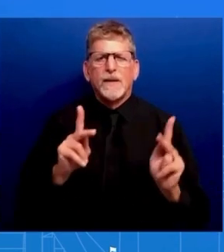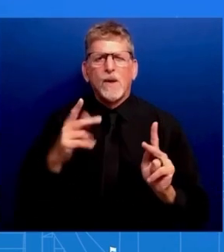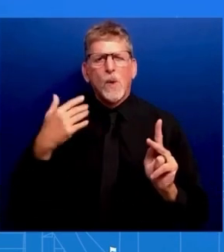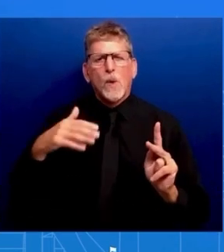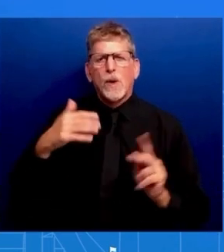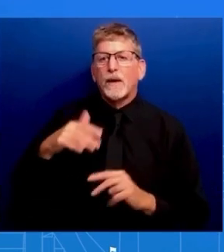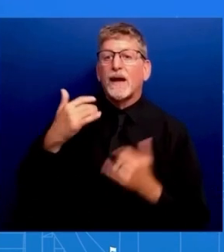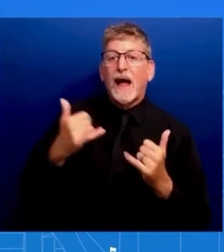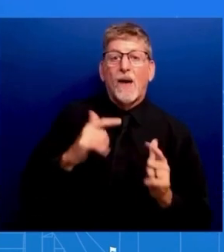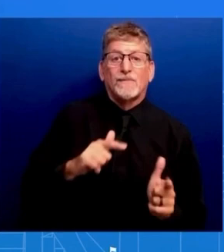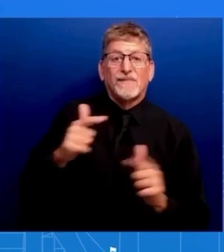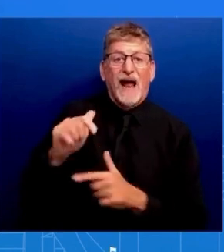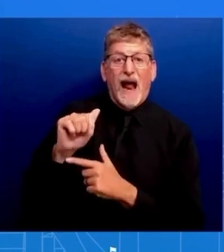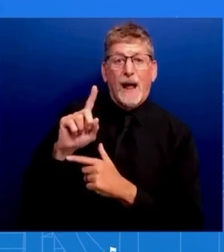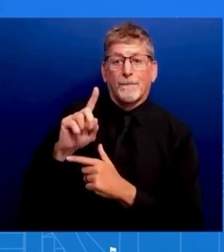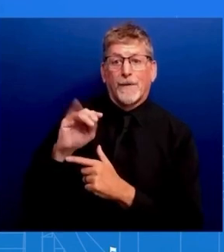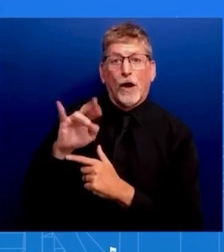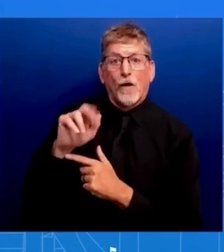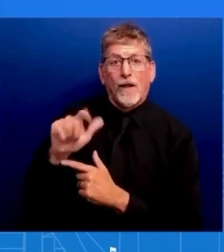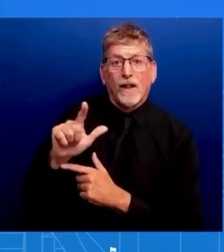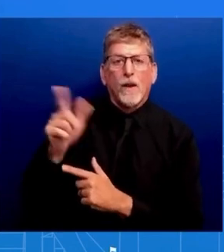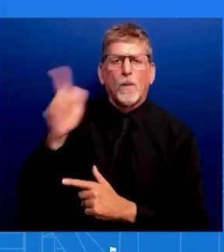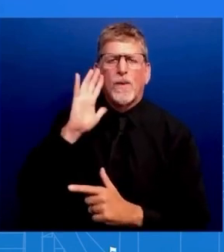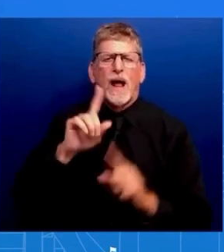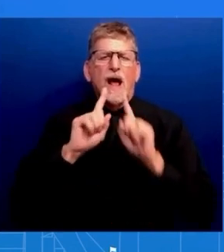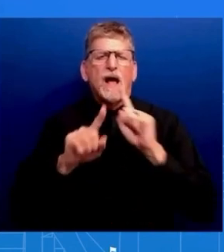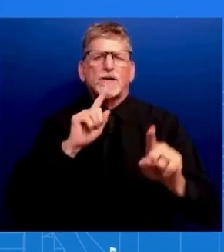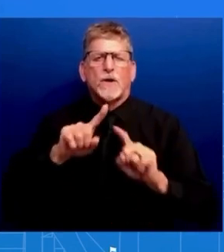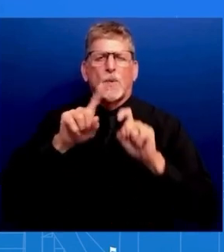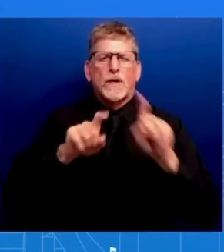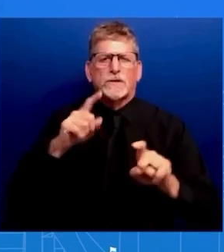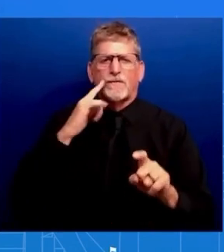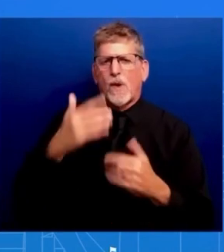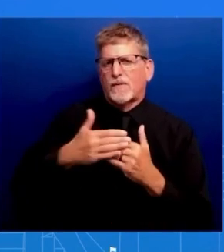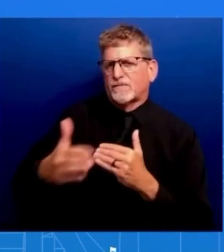of the day. John, the podium's yours.